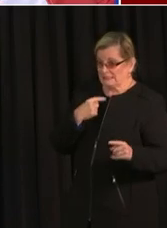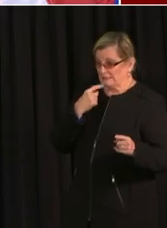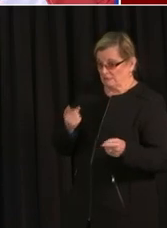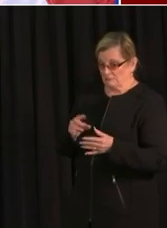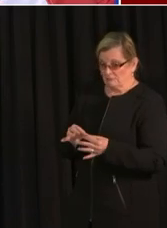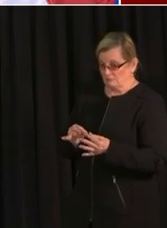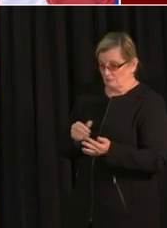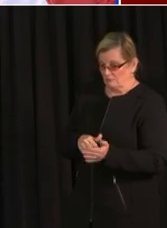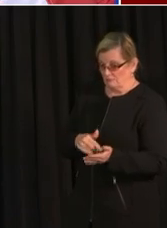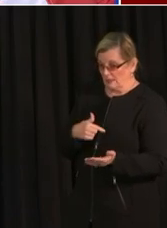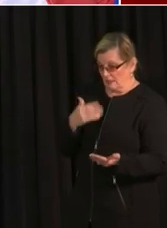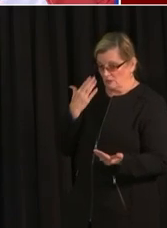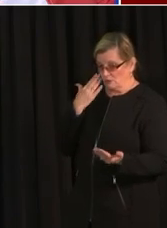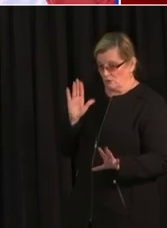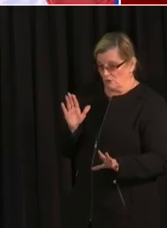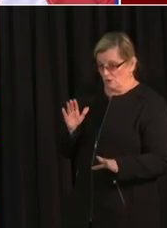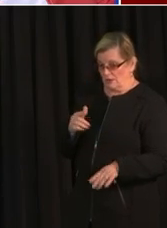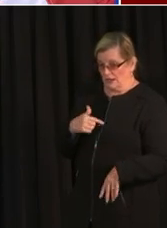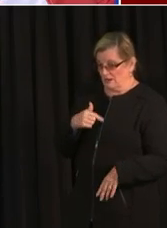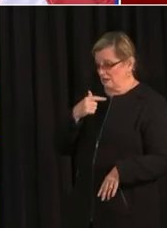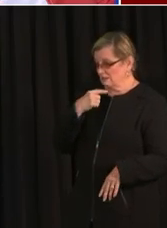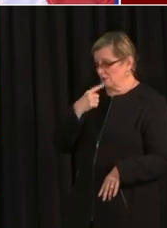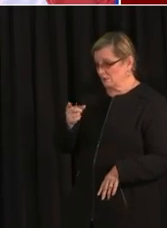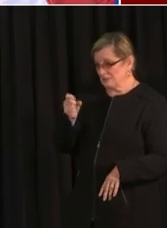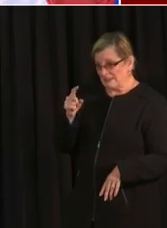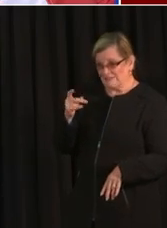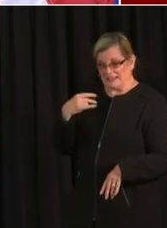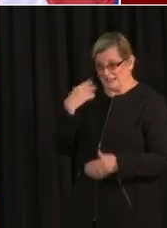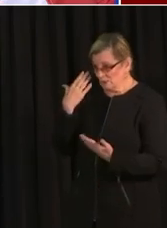Stephanie, I didn't know the specifics.